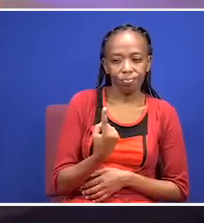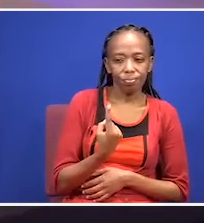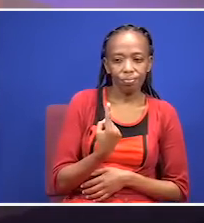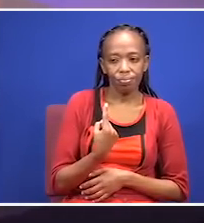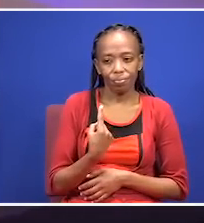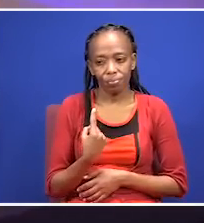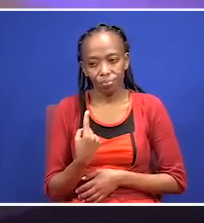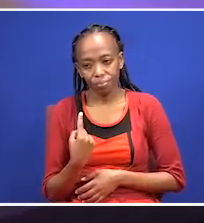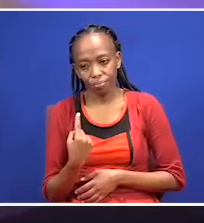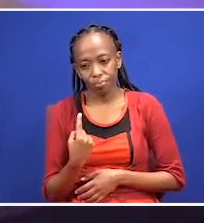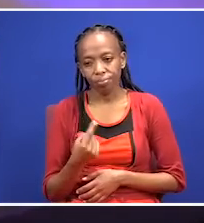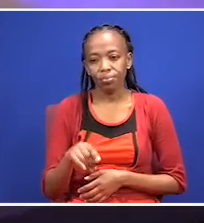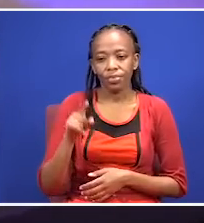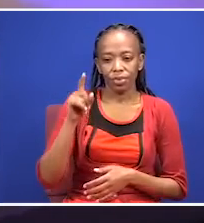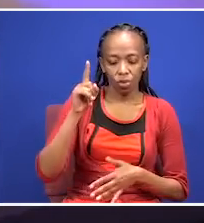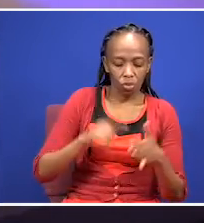can you say something